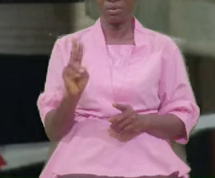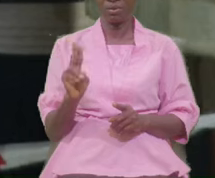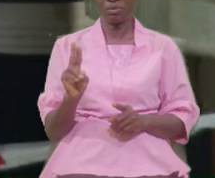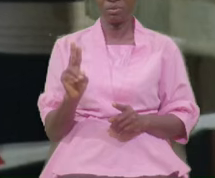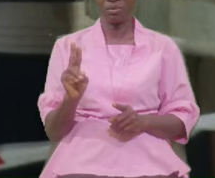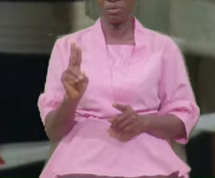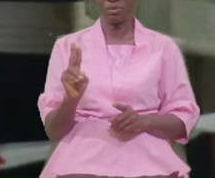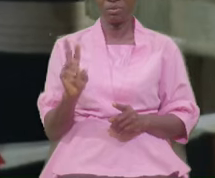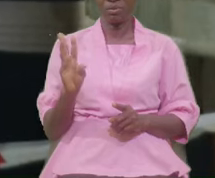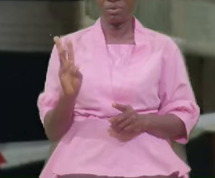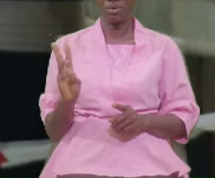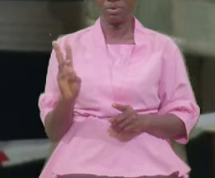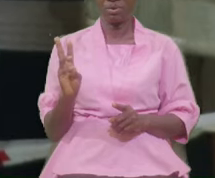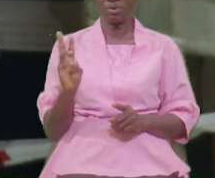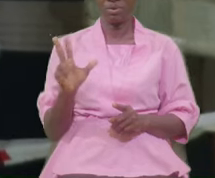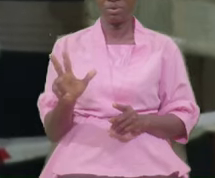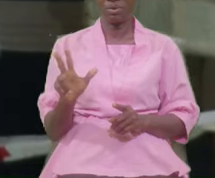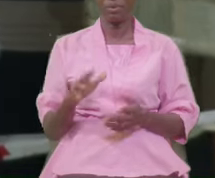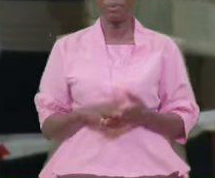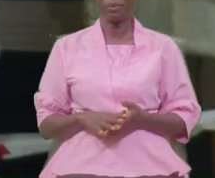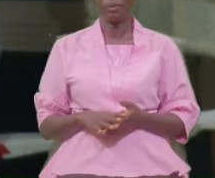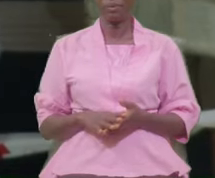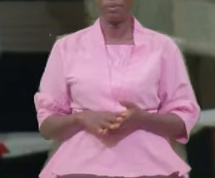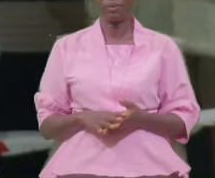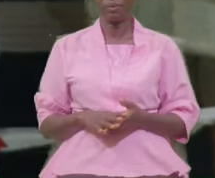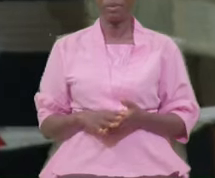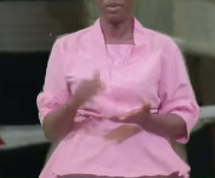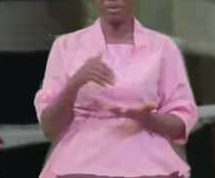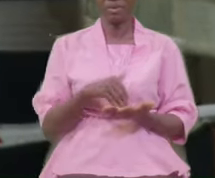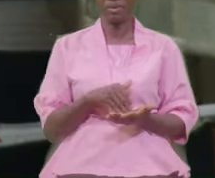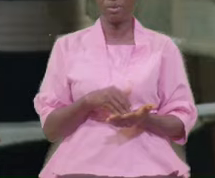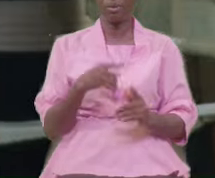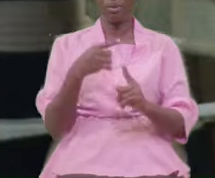9263 i call the number again +